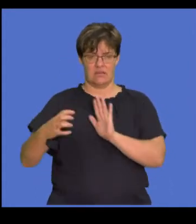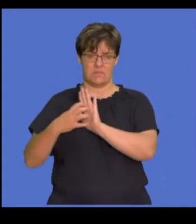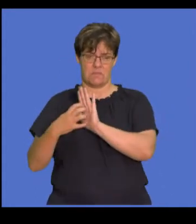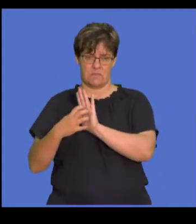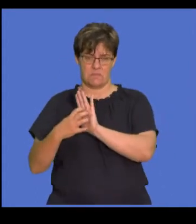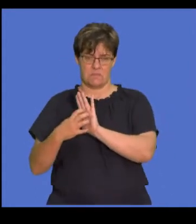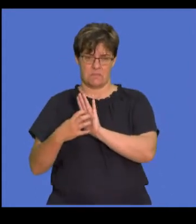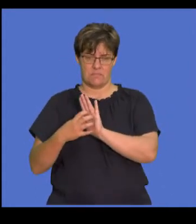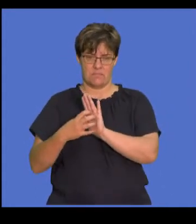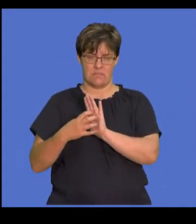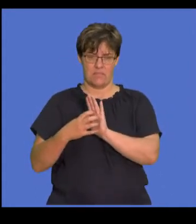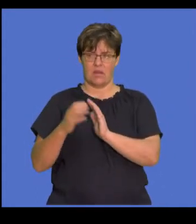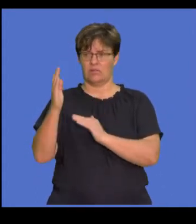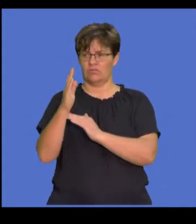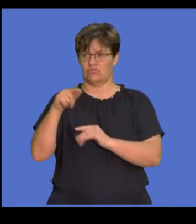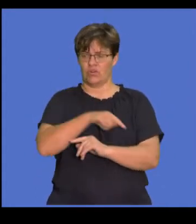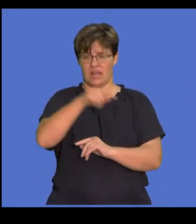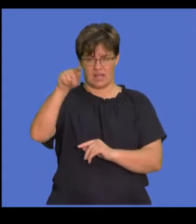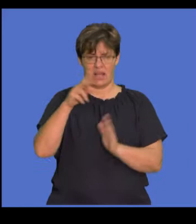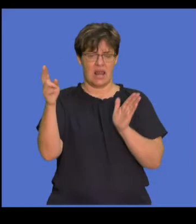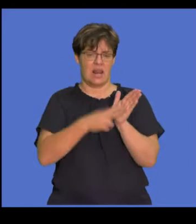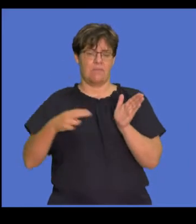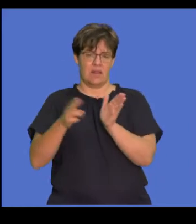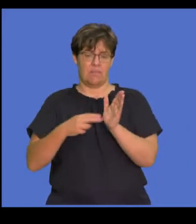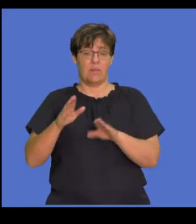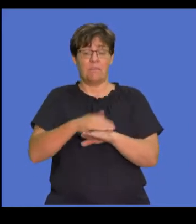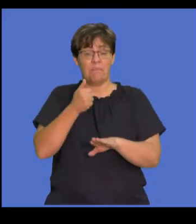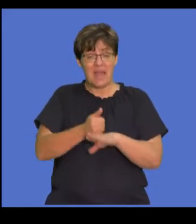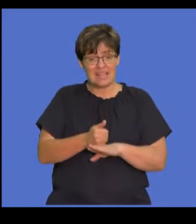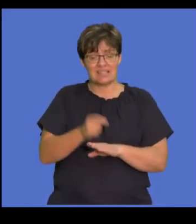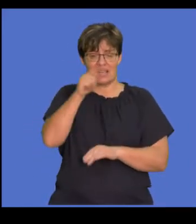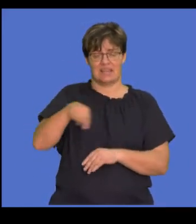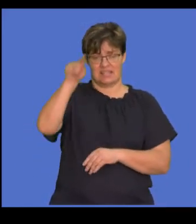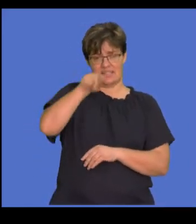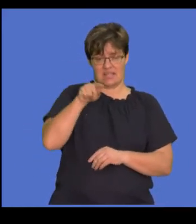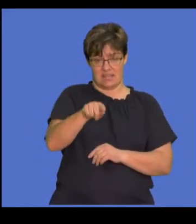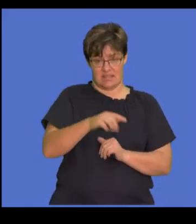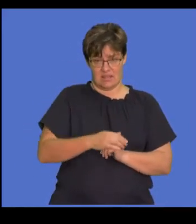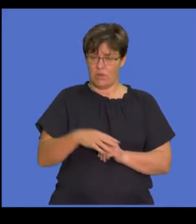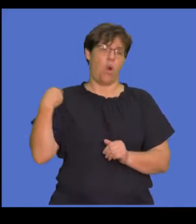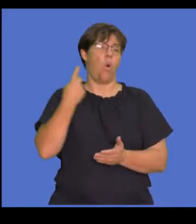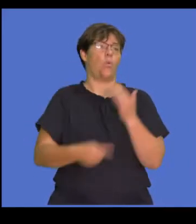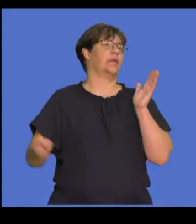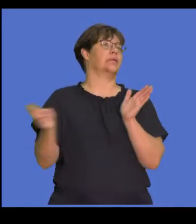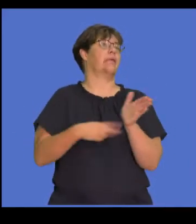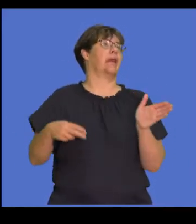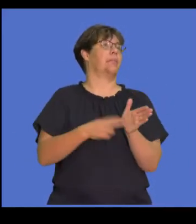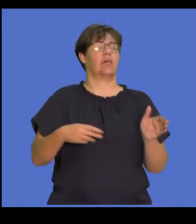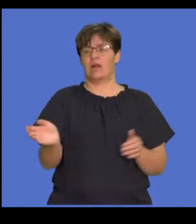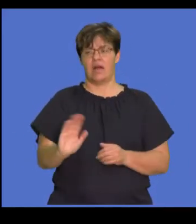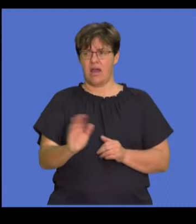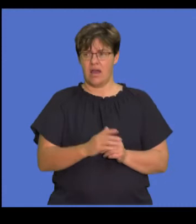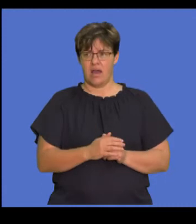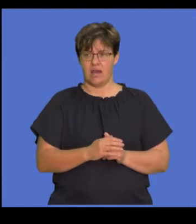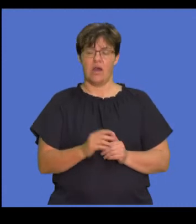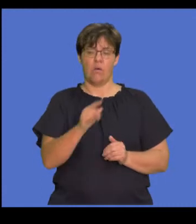which is my triangle, and I've labeled my sides based on theta. I didn't just label them. So